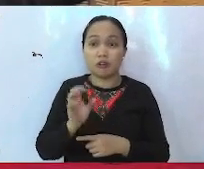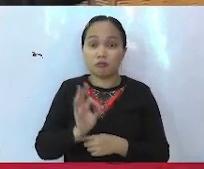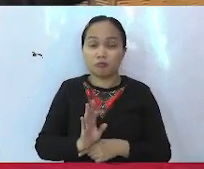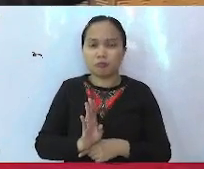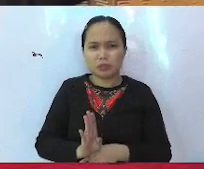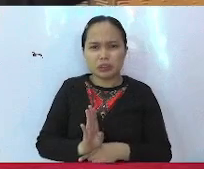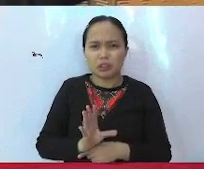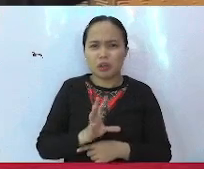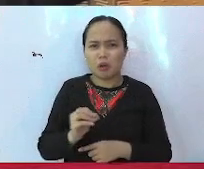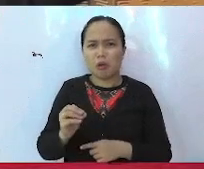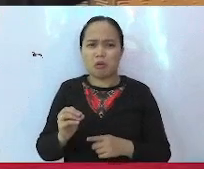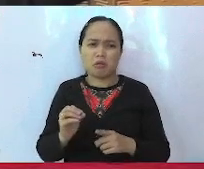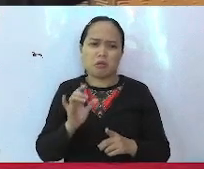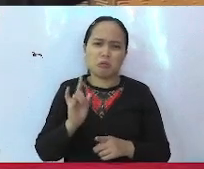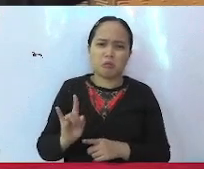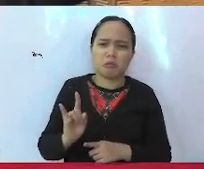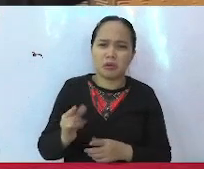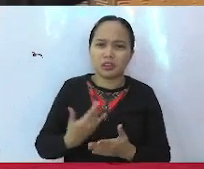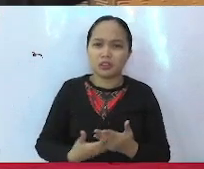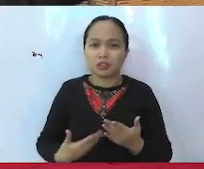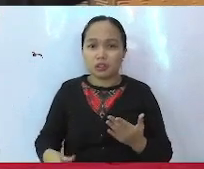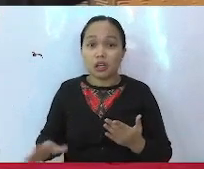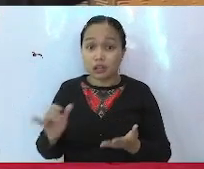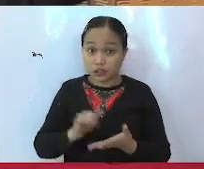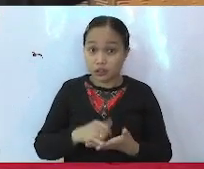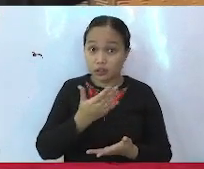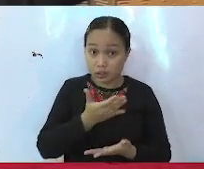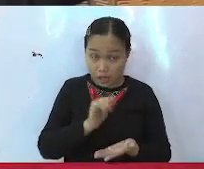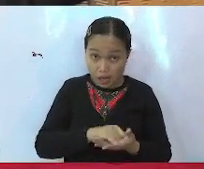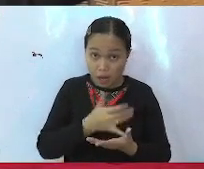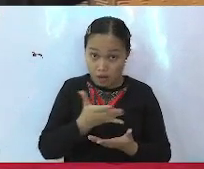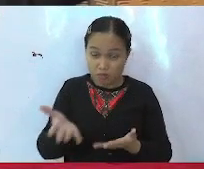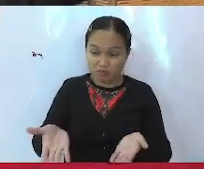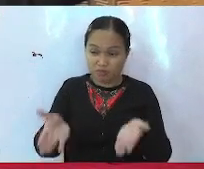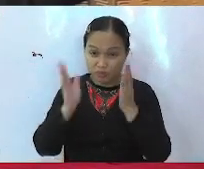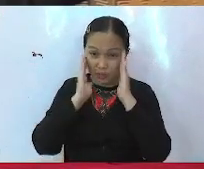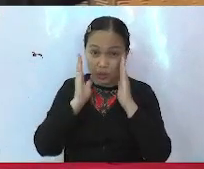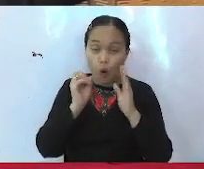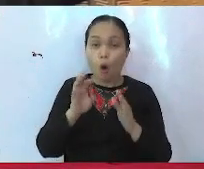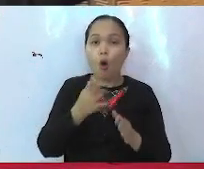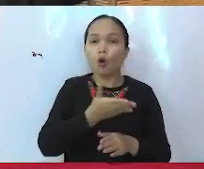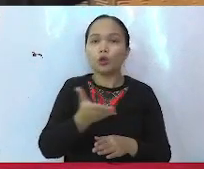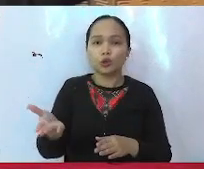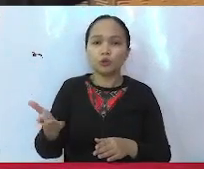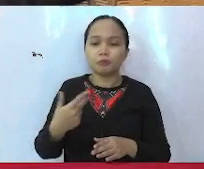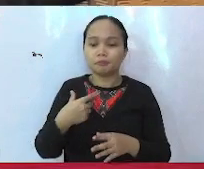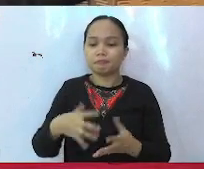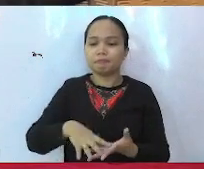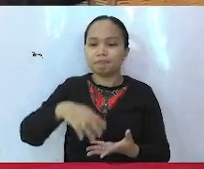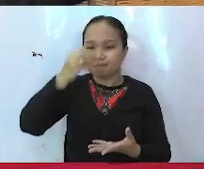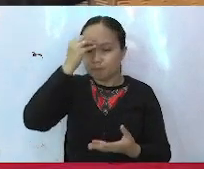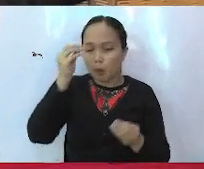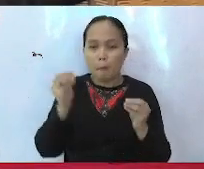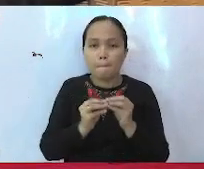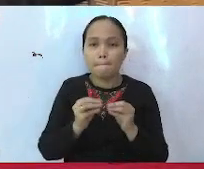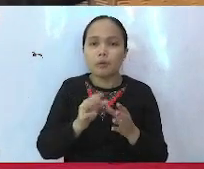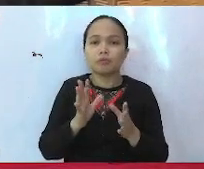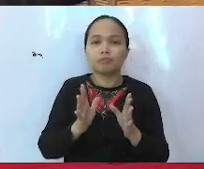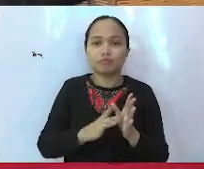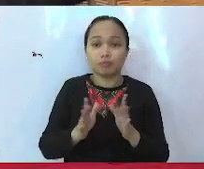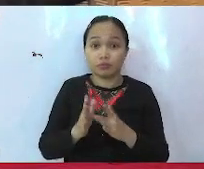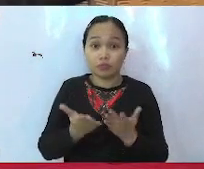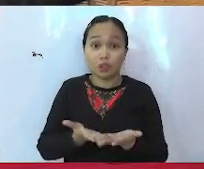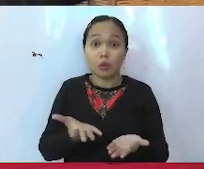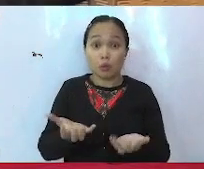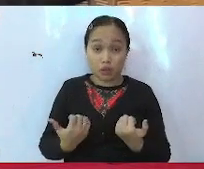on the internet? That's right. Is that what you're feeding yourselves? Or are you feeding yourselves the bread of life? Man. Yeah. You want a good life,